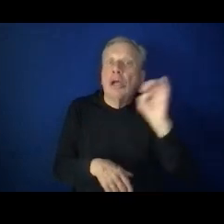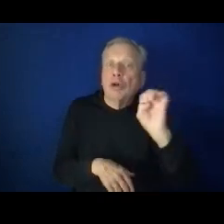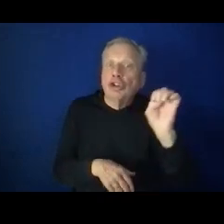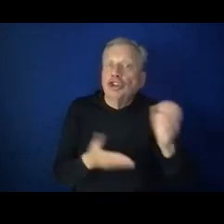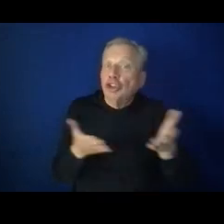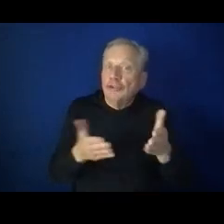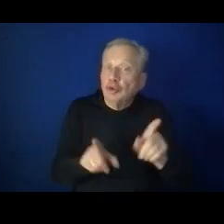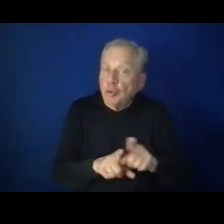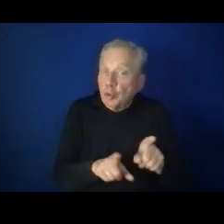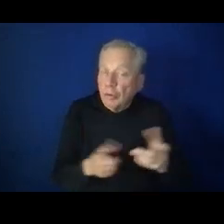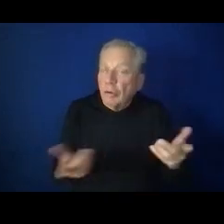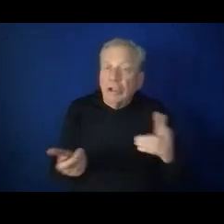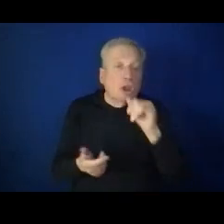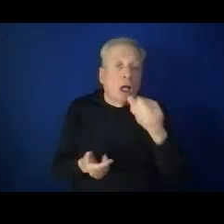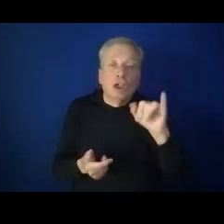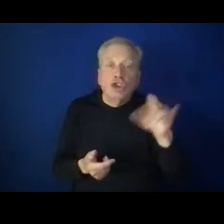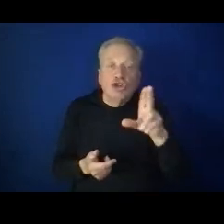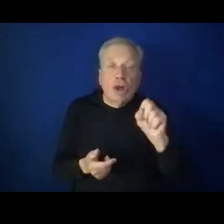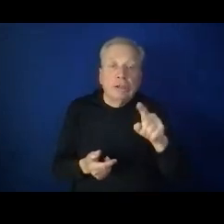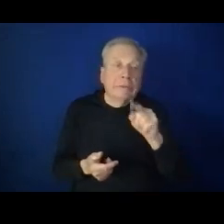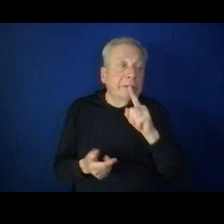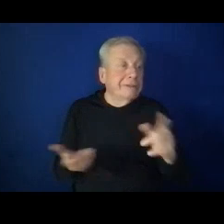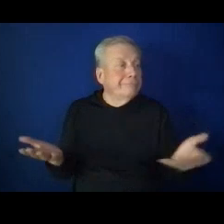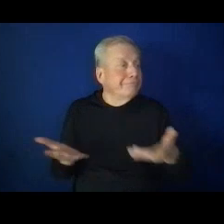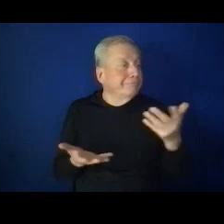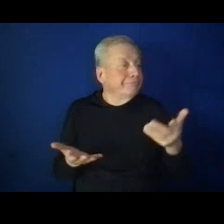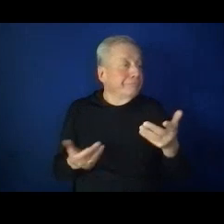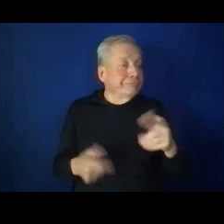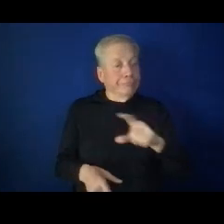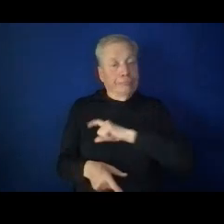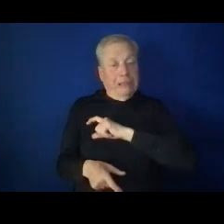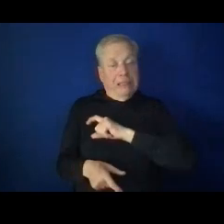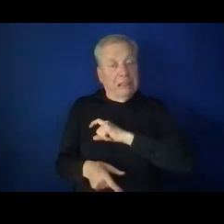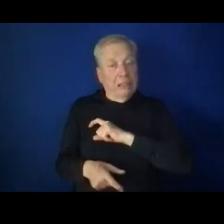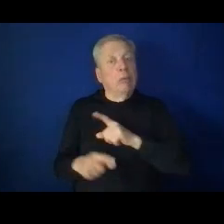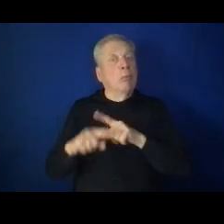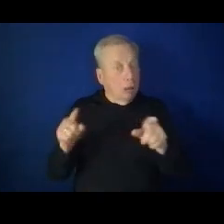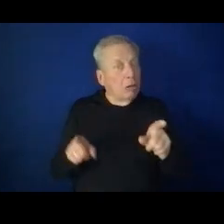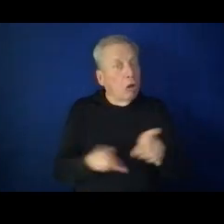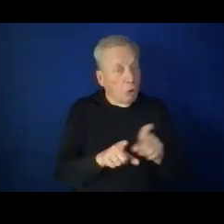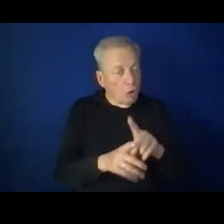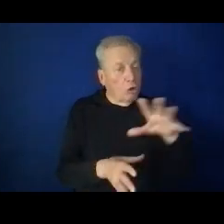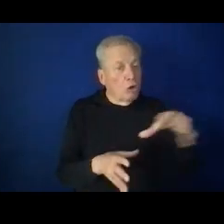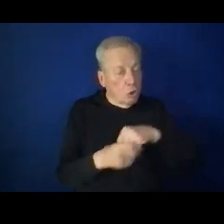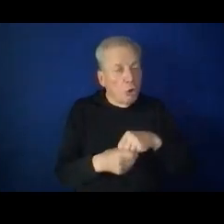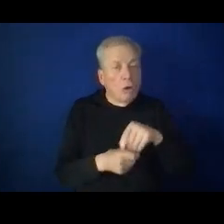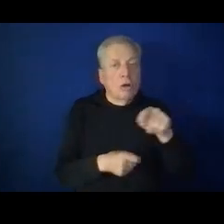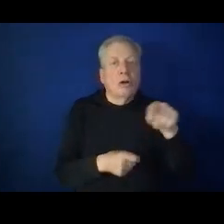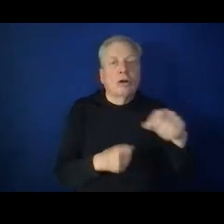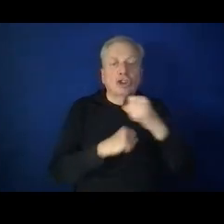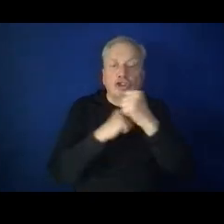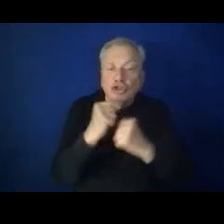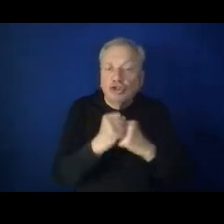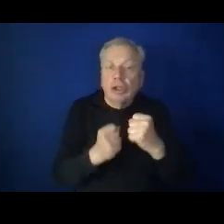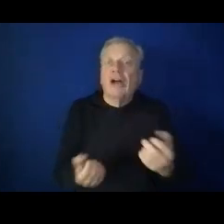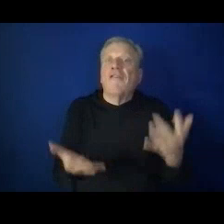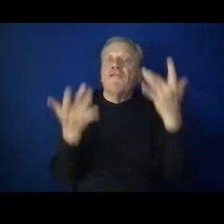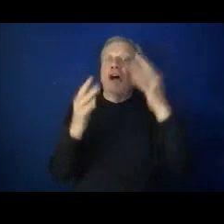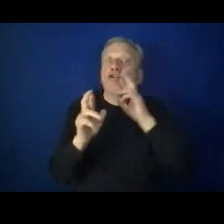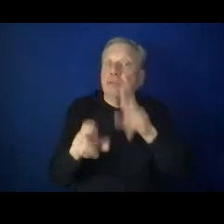So it's not just going to be the law enforcement, but it's going to be the structure fire